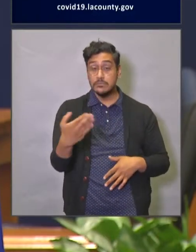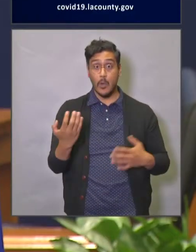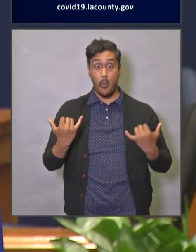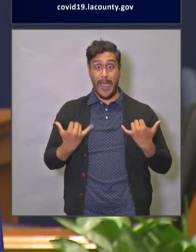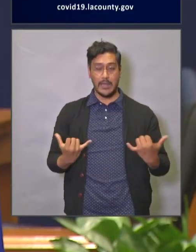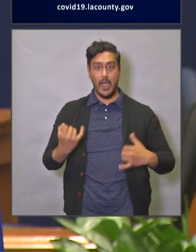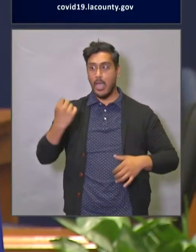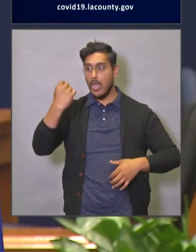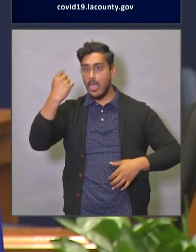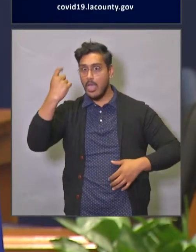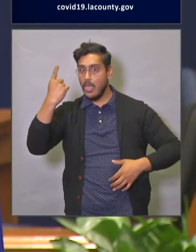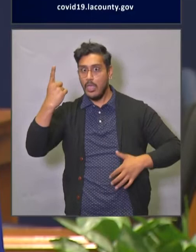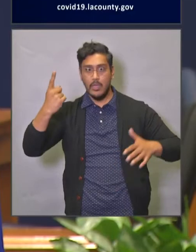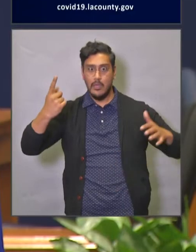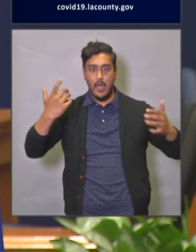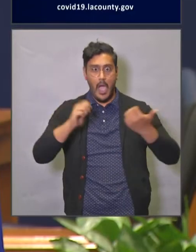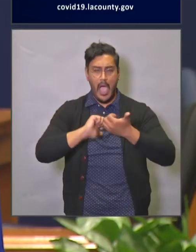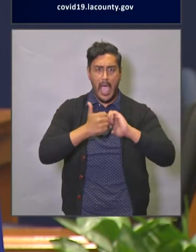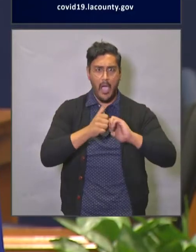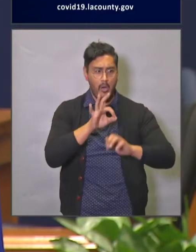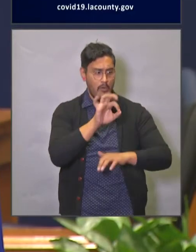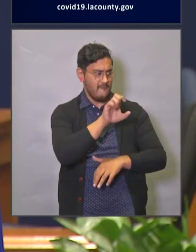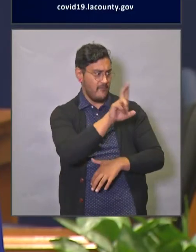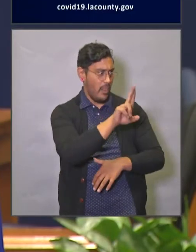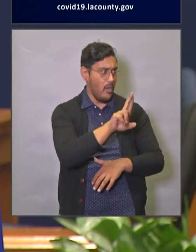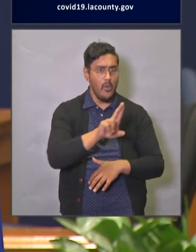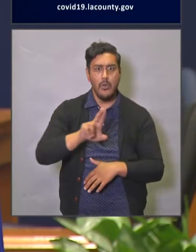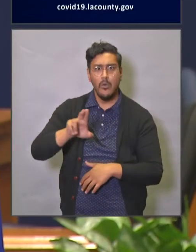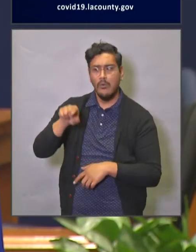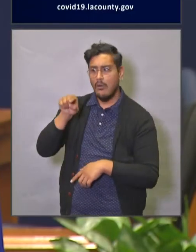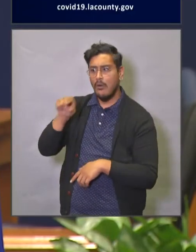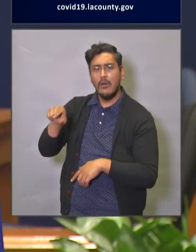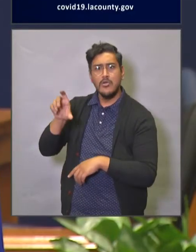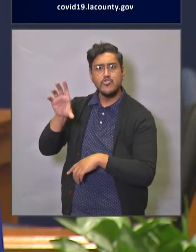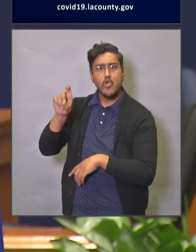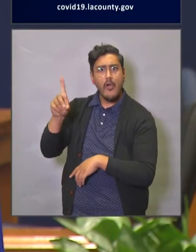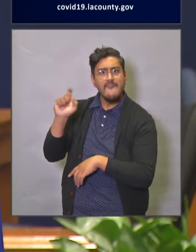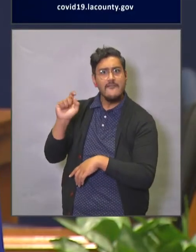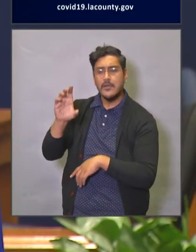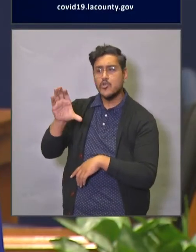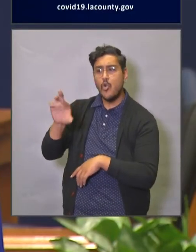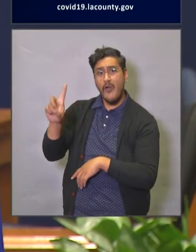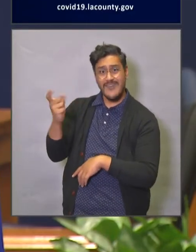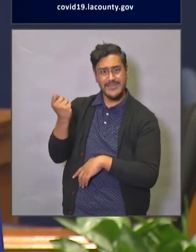COVID will interact. Certainly, it's possible that people who are co-infected